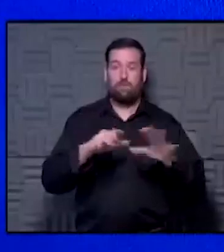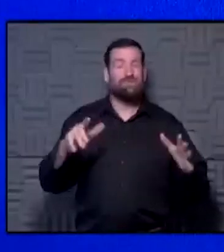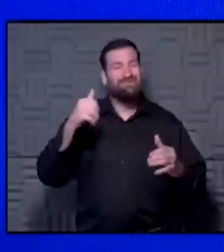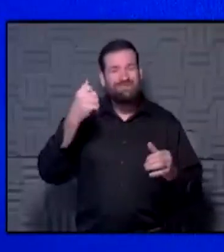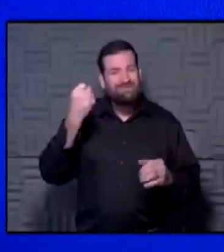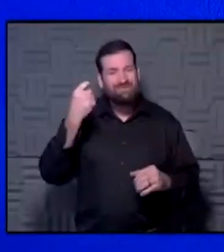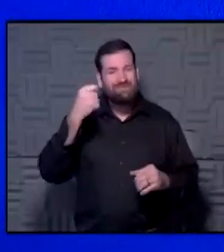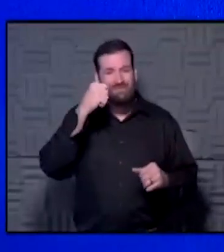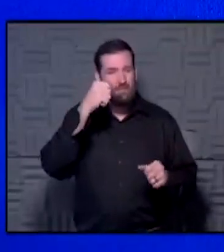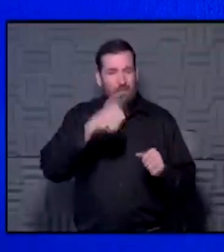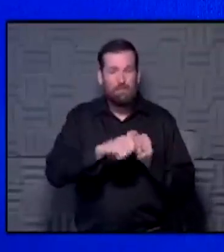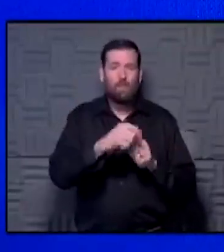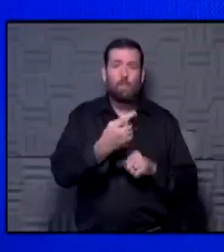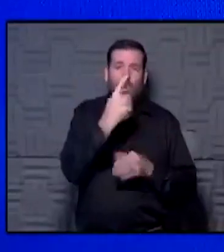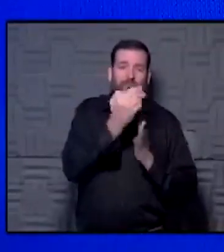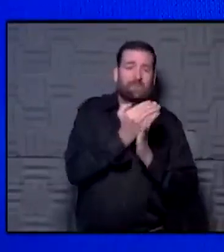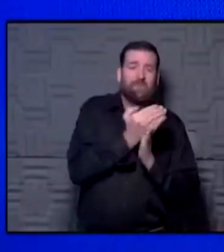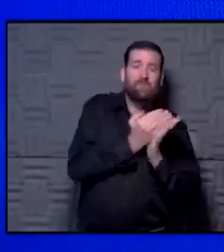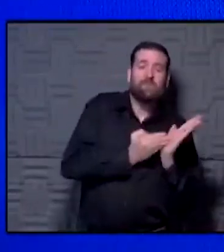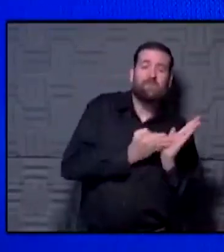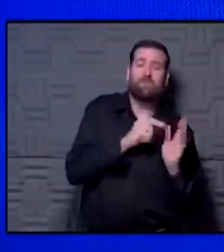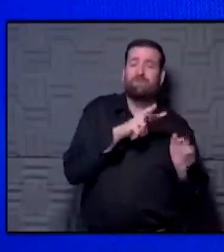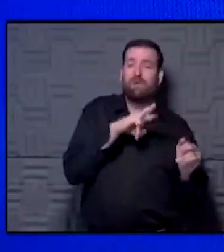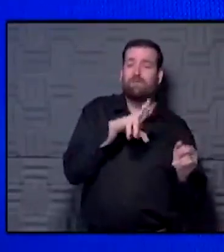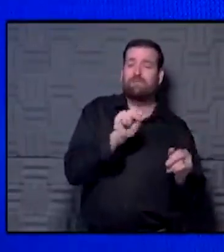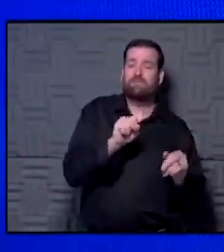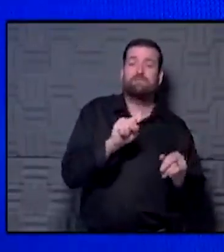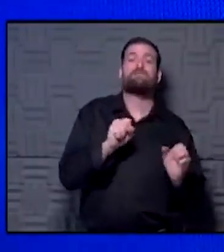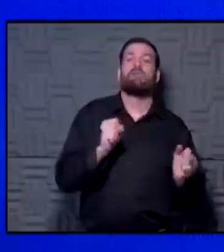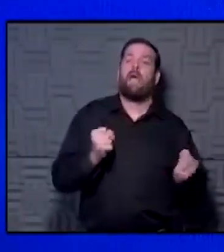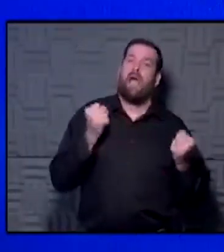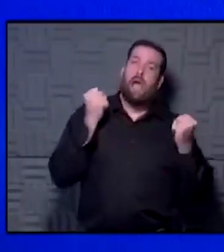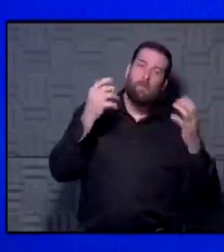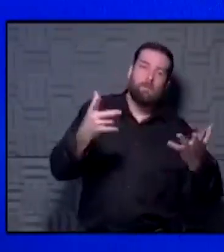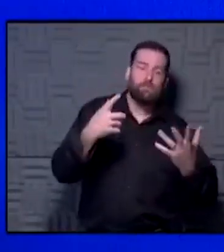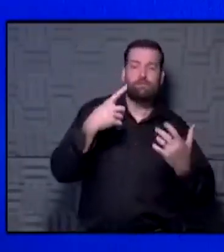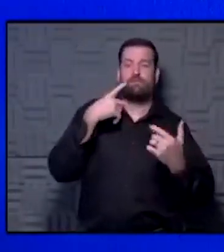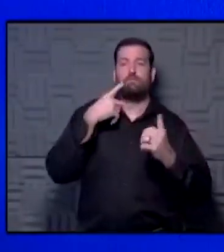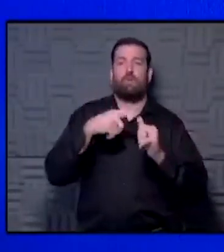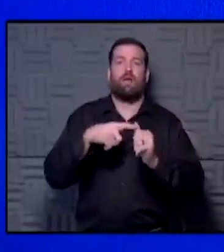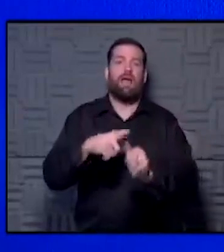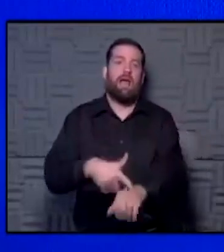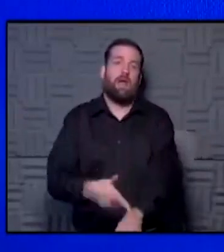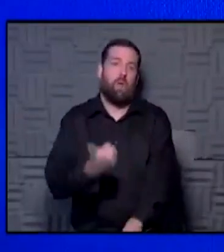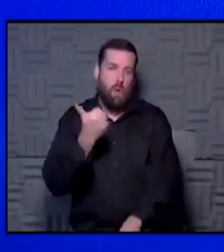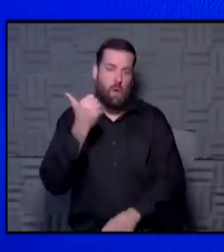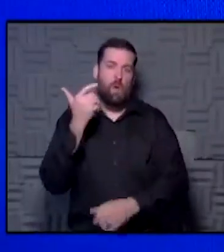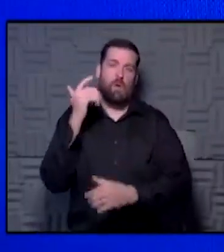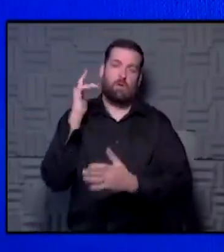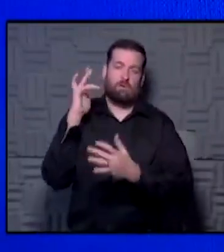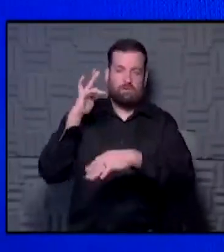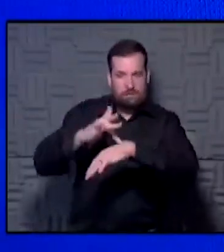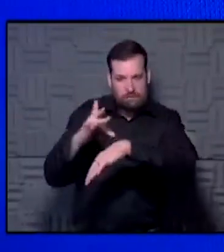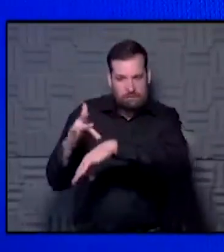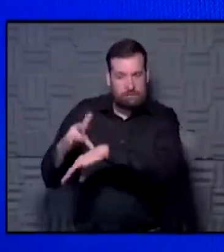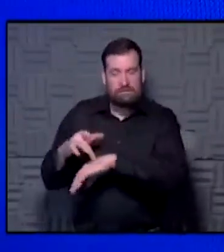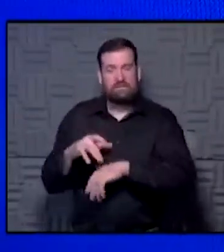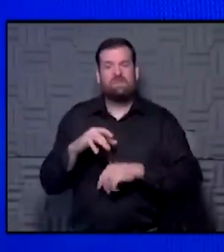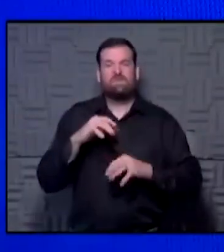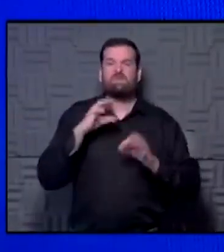remember, you can't just get one piece of virus. It's really, it's how much and how long you're in contact with the virus. Those little micro